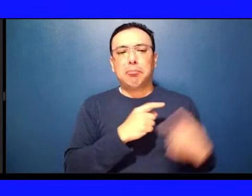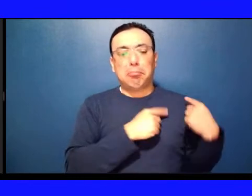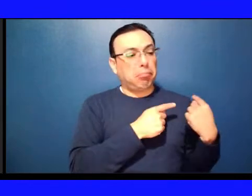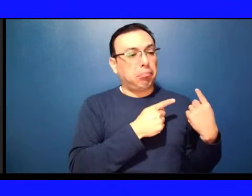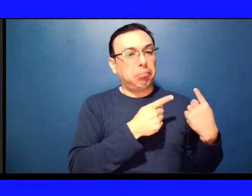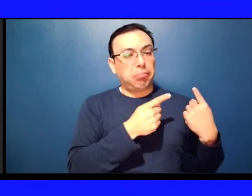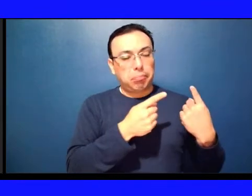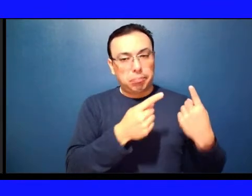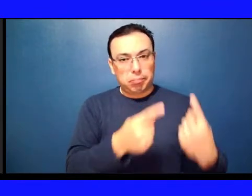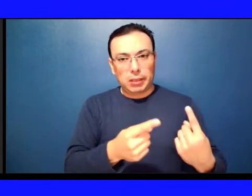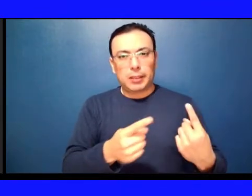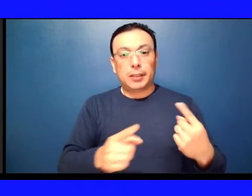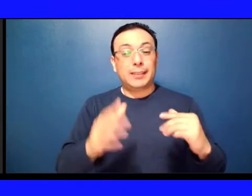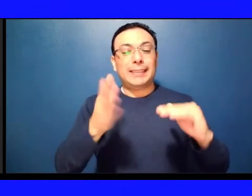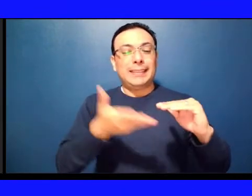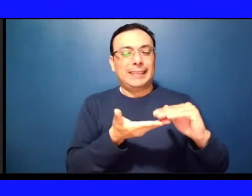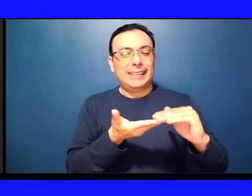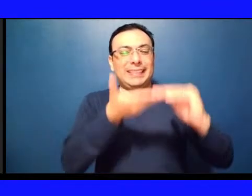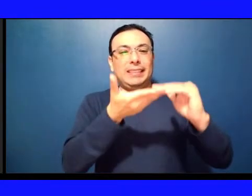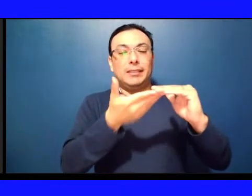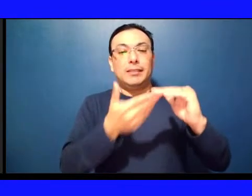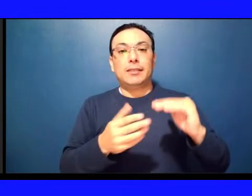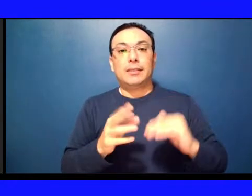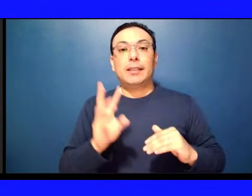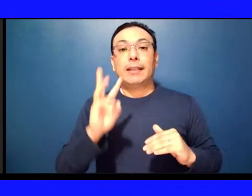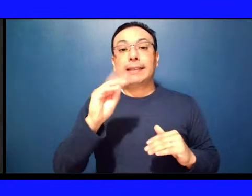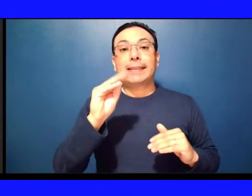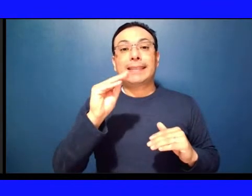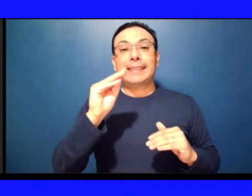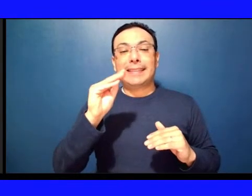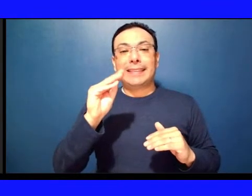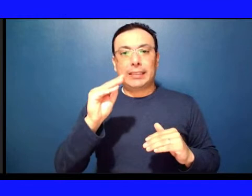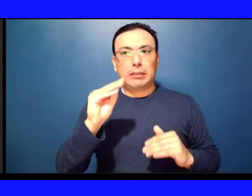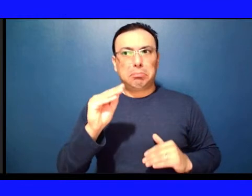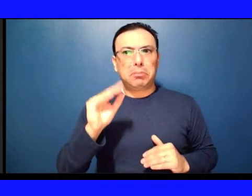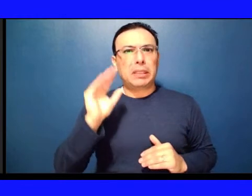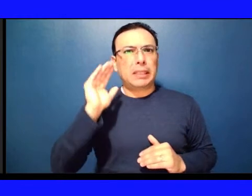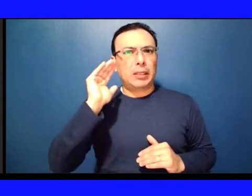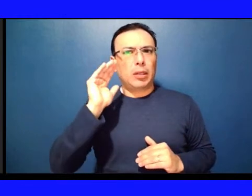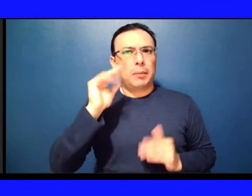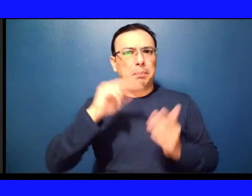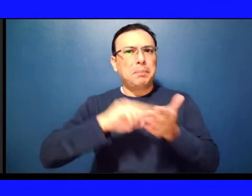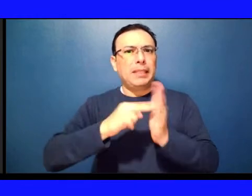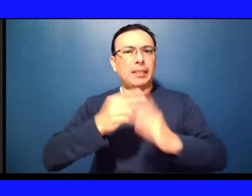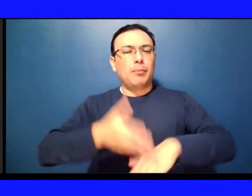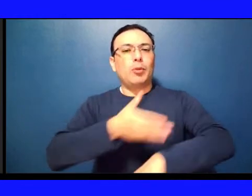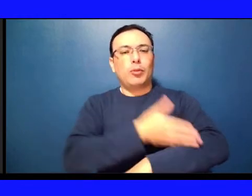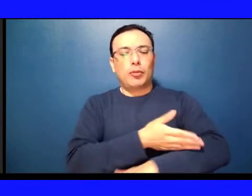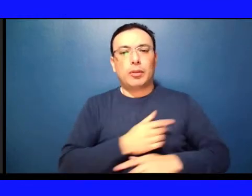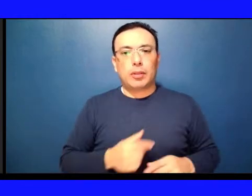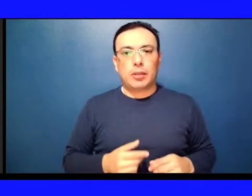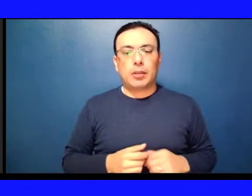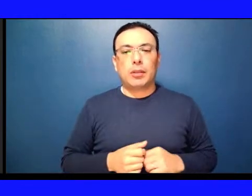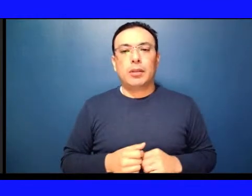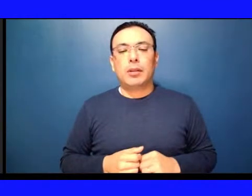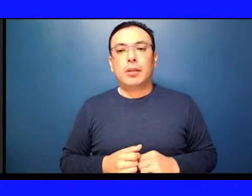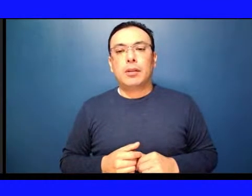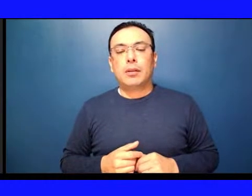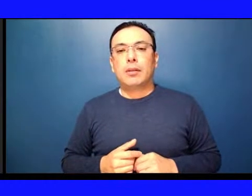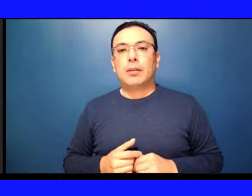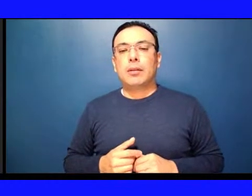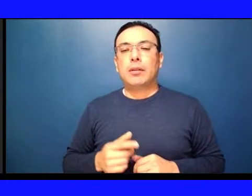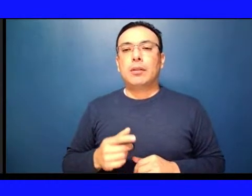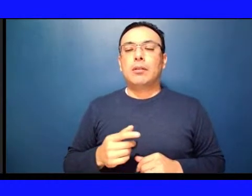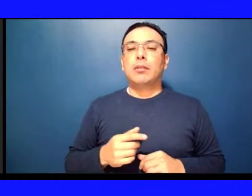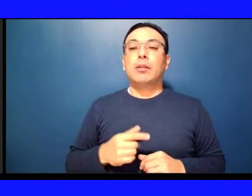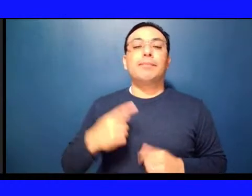The changes from COVID will be that enhanced Medicare rate, and then there will be tweaks in some of